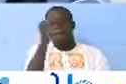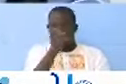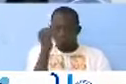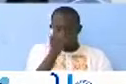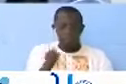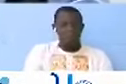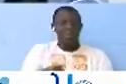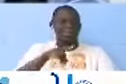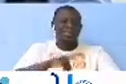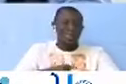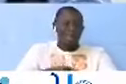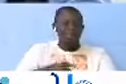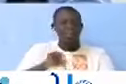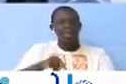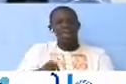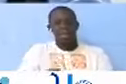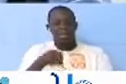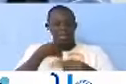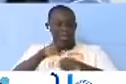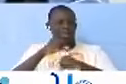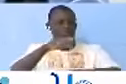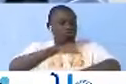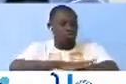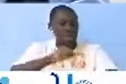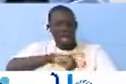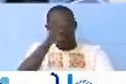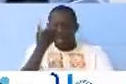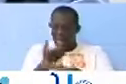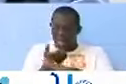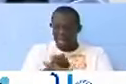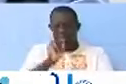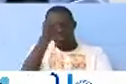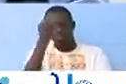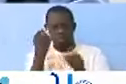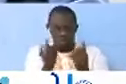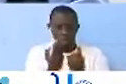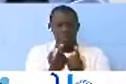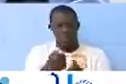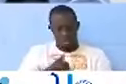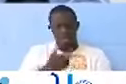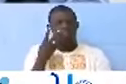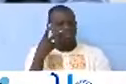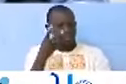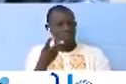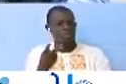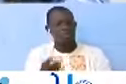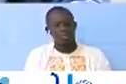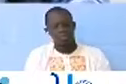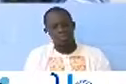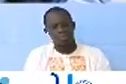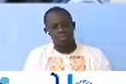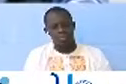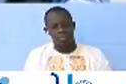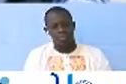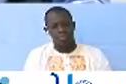Because the time I spent at the training school and the hardship I encountered, I have seen that.